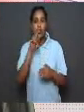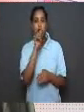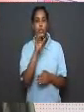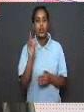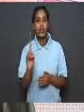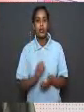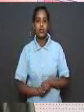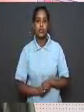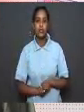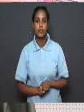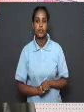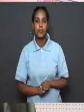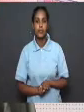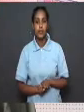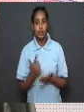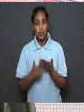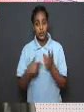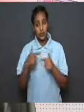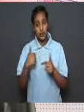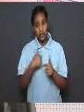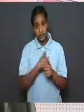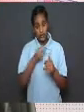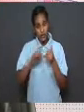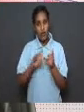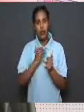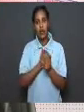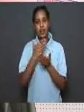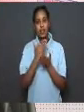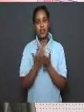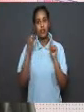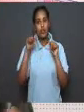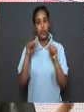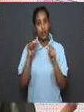of thermodynamics. This brings us to the end